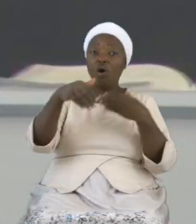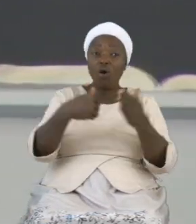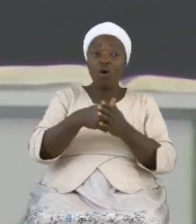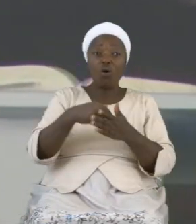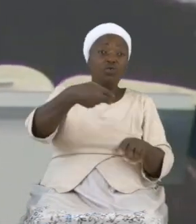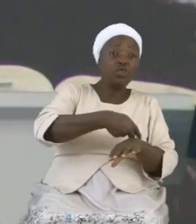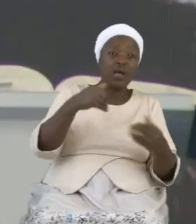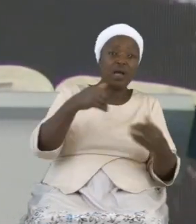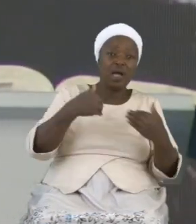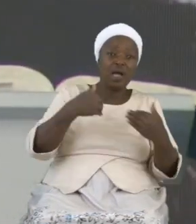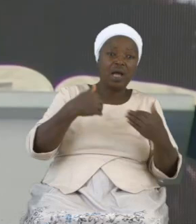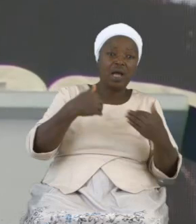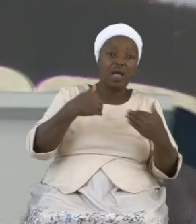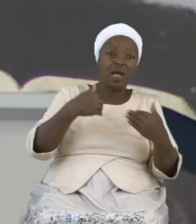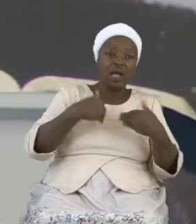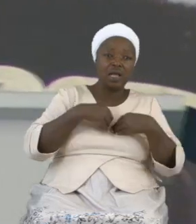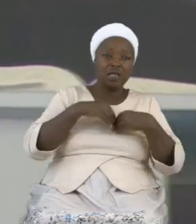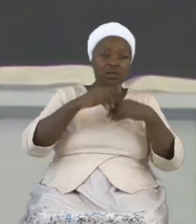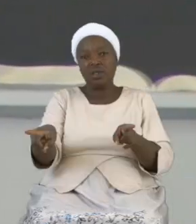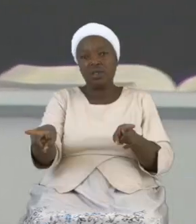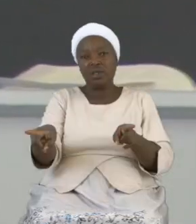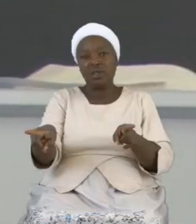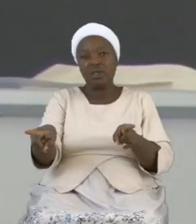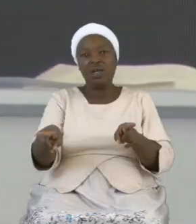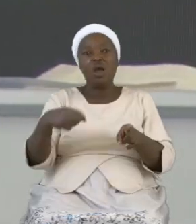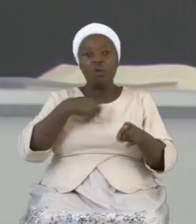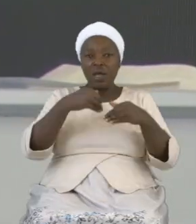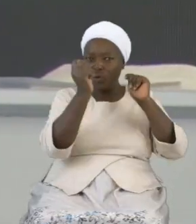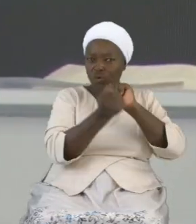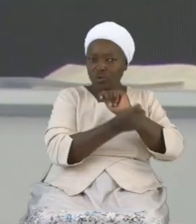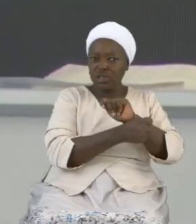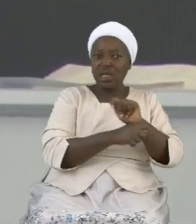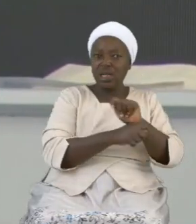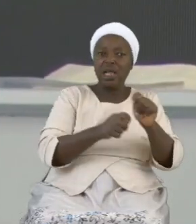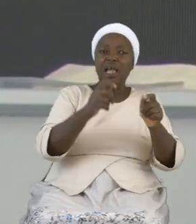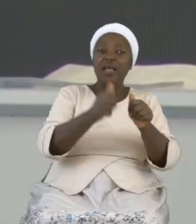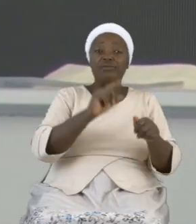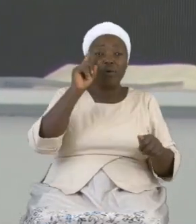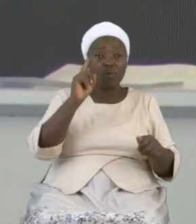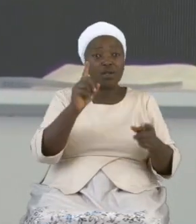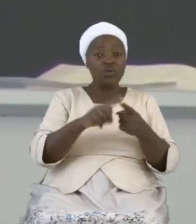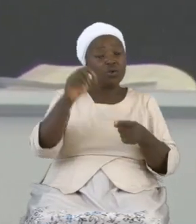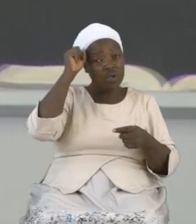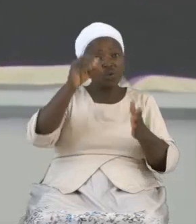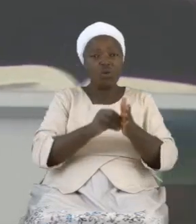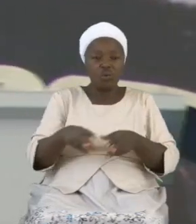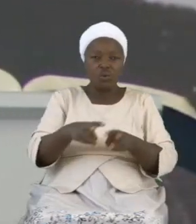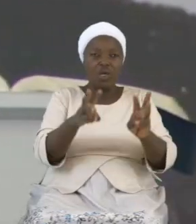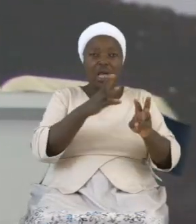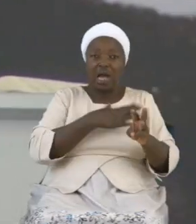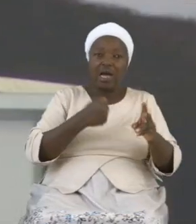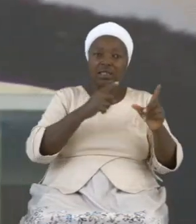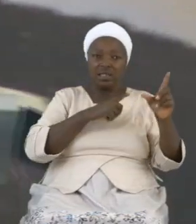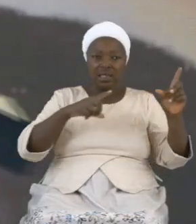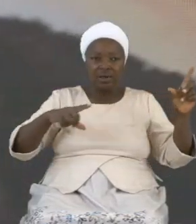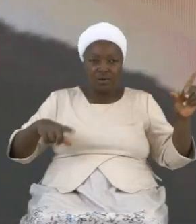astray. We have turned everyone to his own way, and the Lord